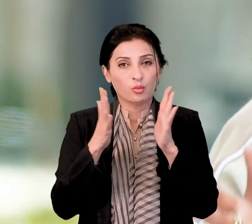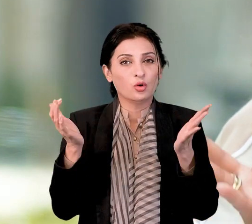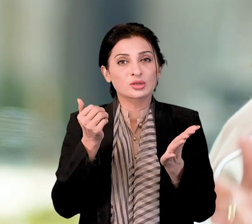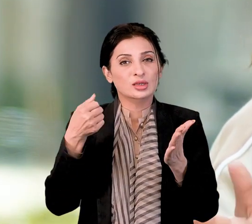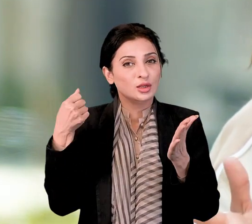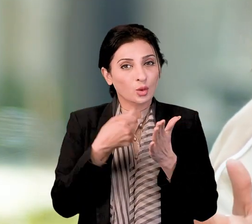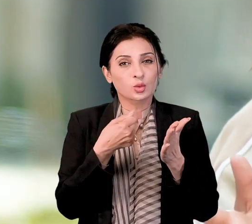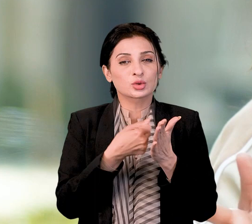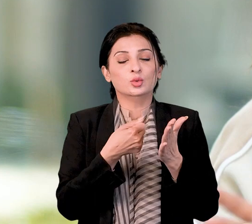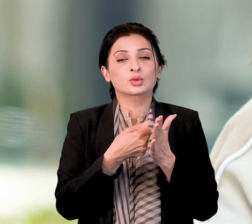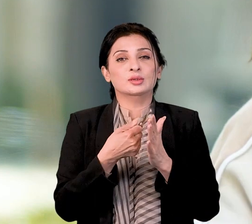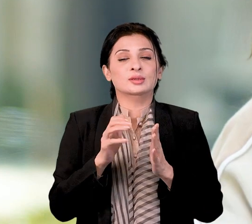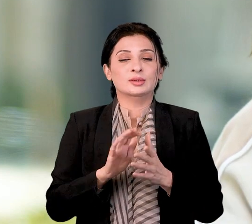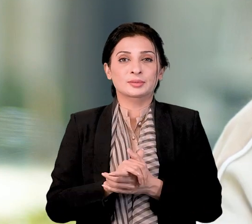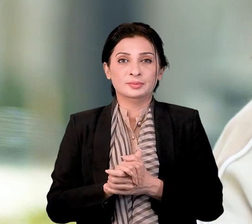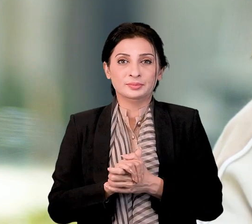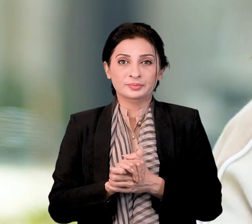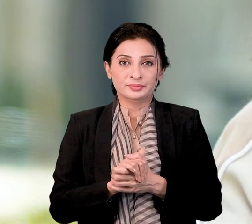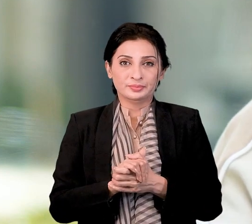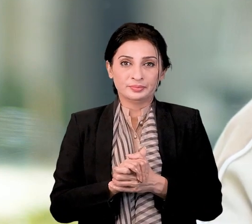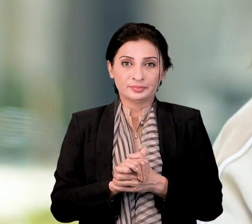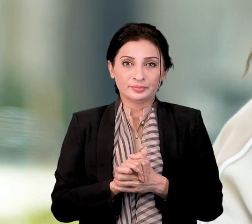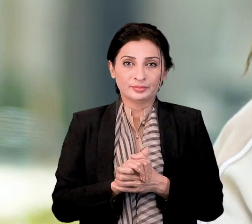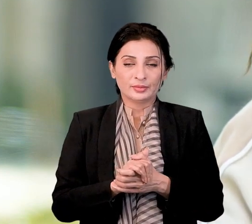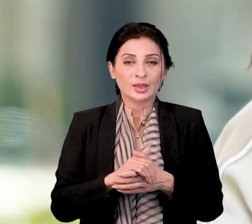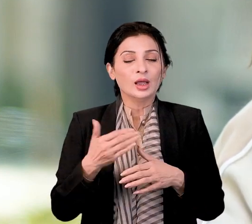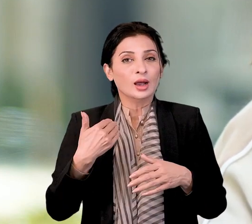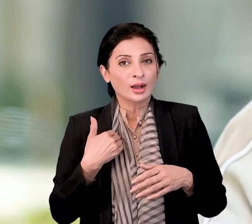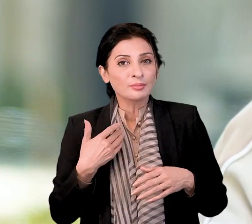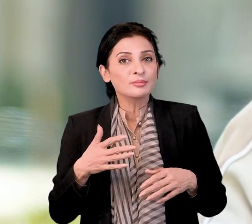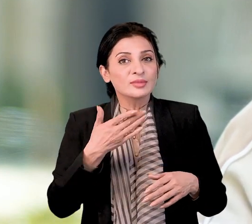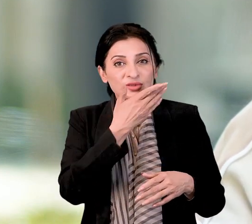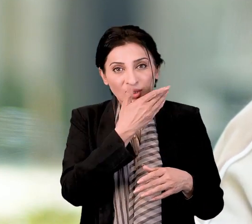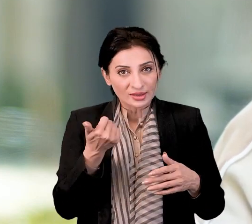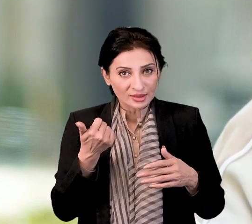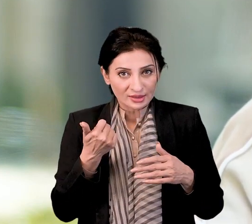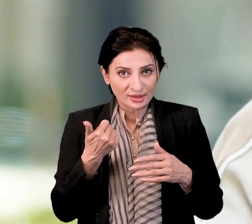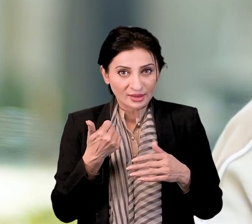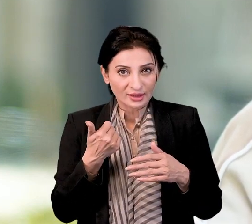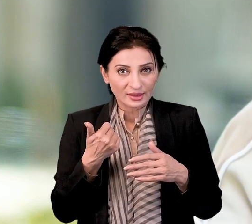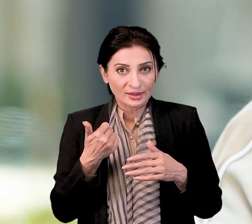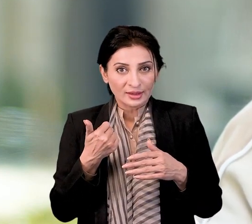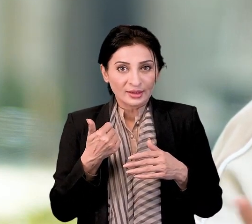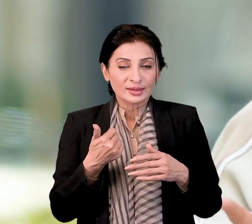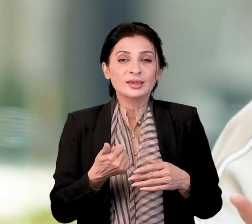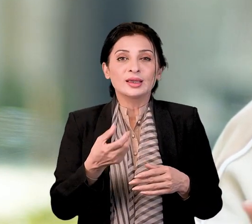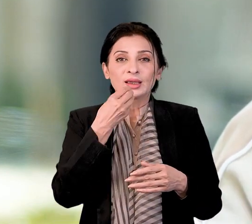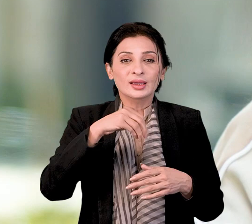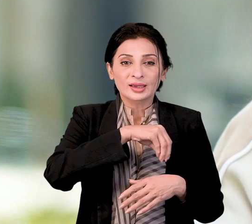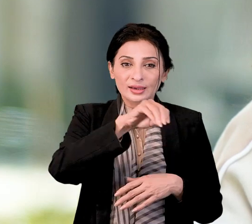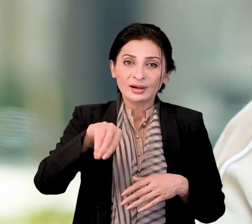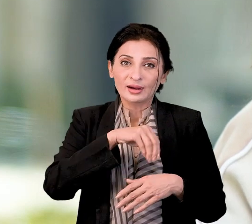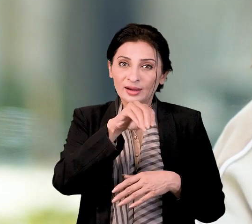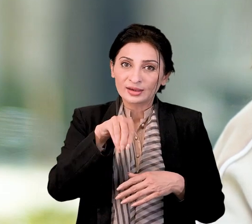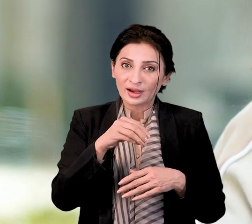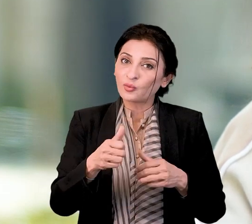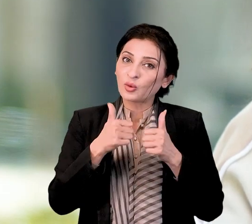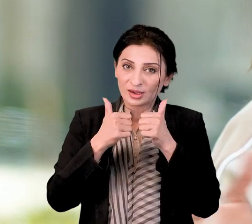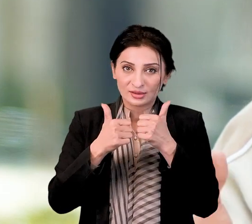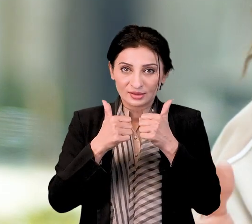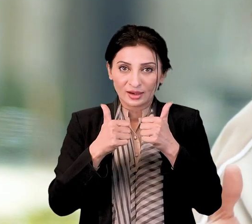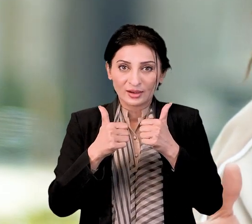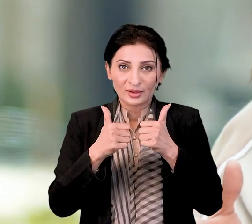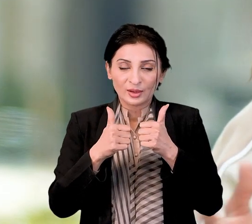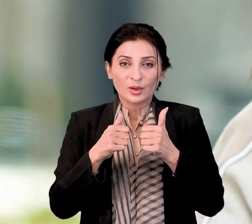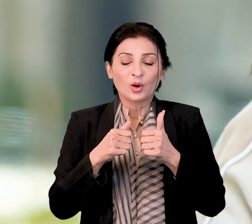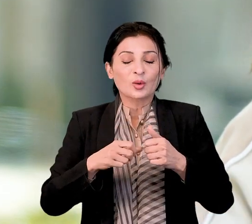to serve good food, and we do it with a lot of passion, and we don't want the customer to feel like they're coming to a